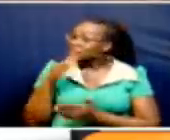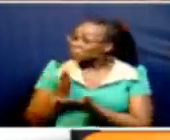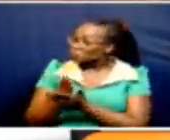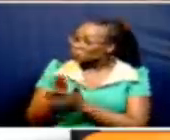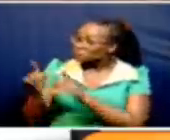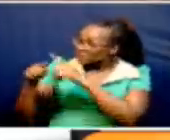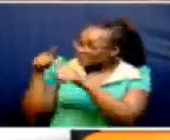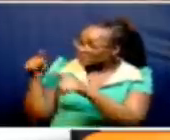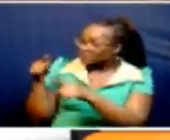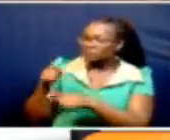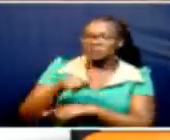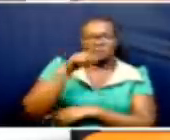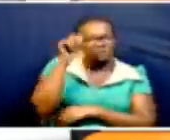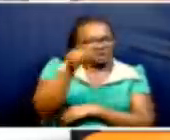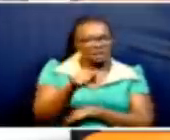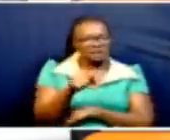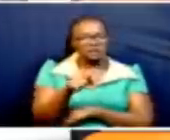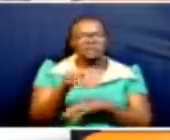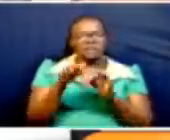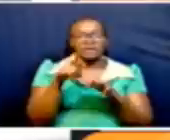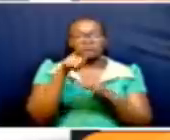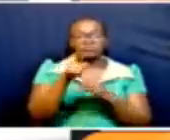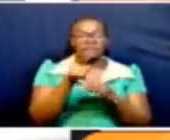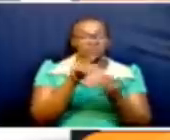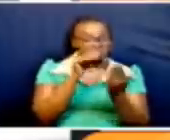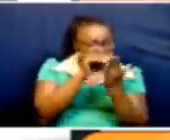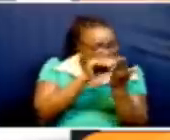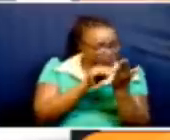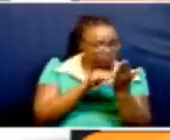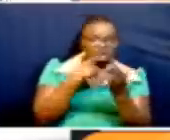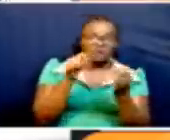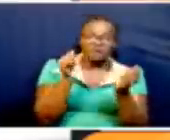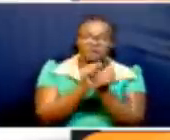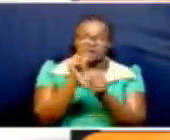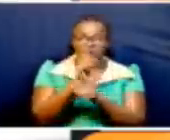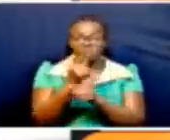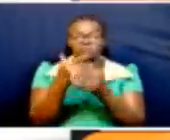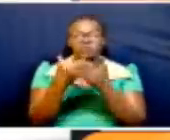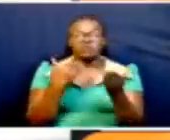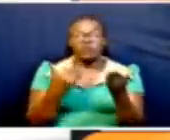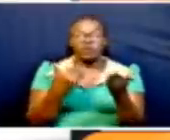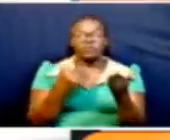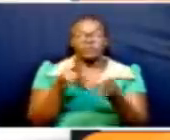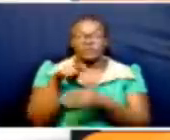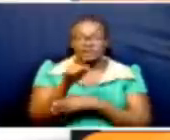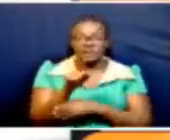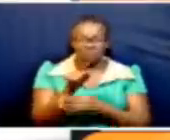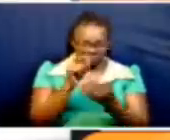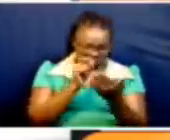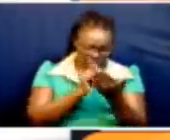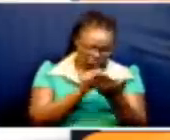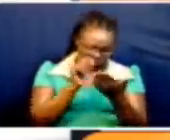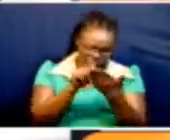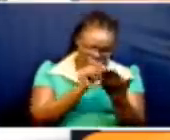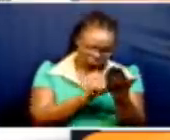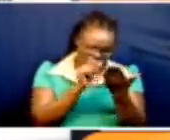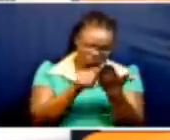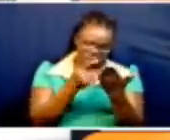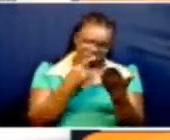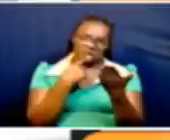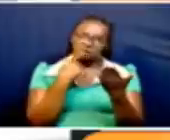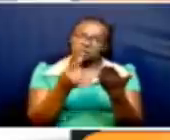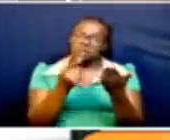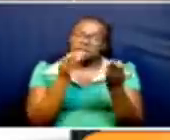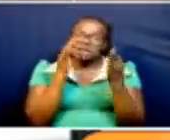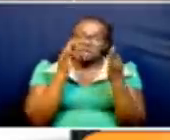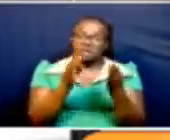for Singapore, unataka kuingia, unaambiwa, ladies and gentlemen, 10 minutes to landing, you are filling, and the first page you see, death sentence. Kama